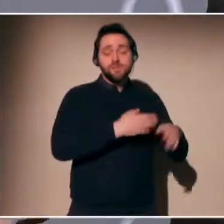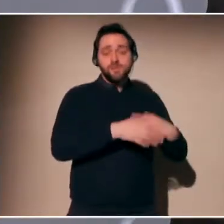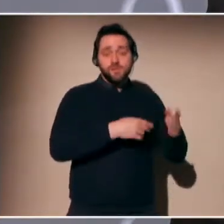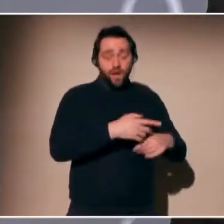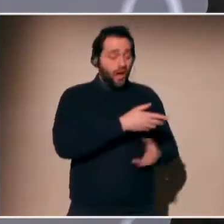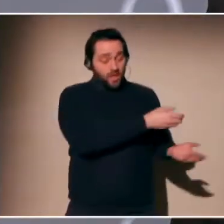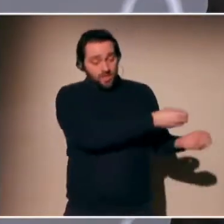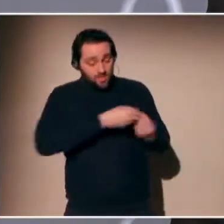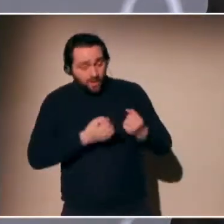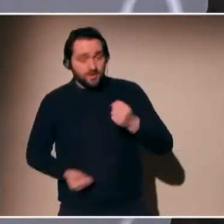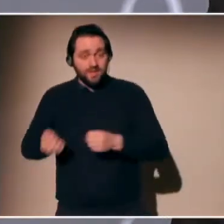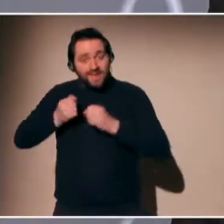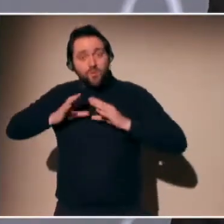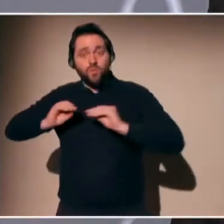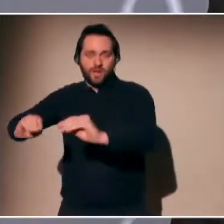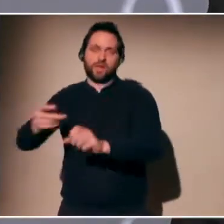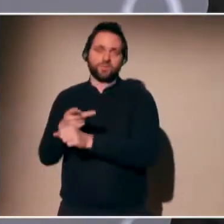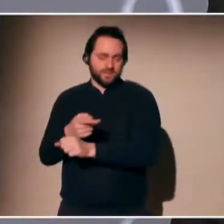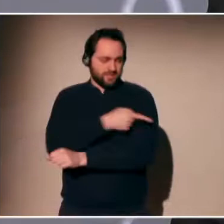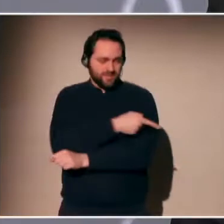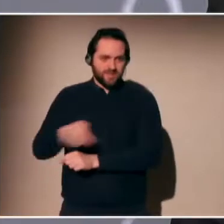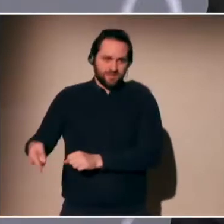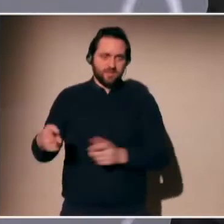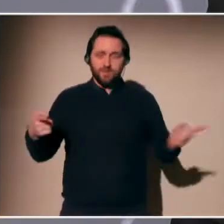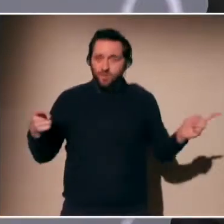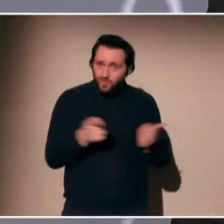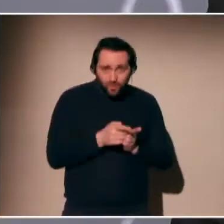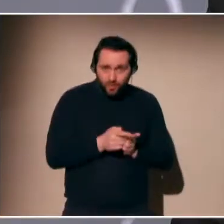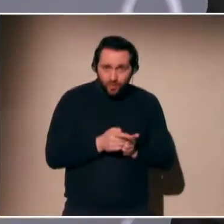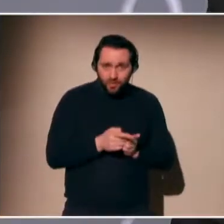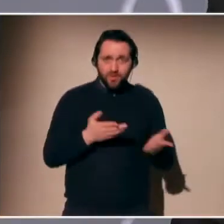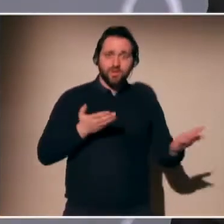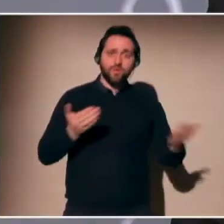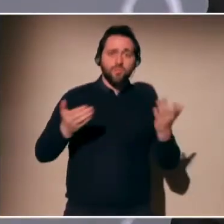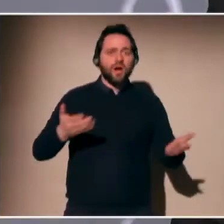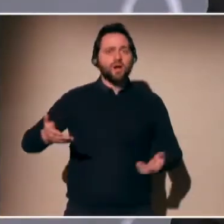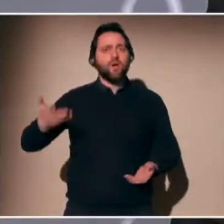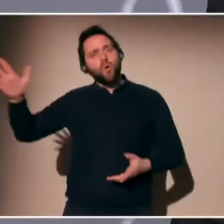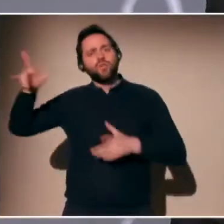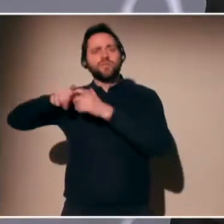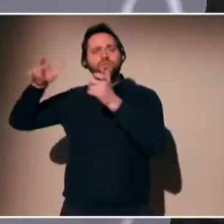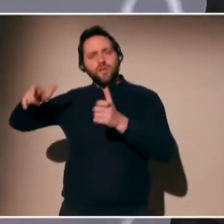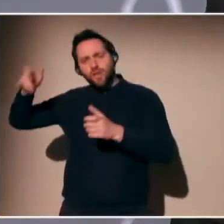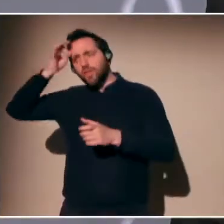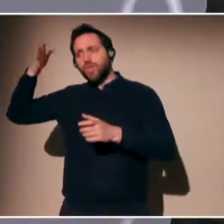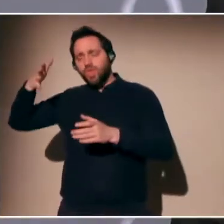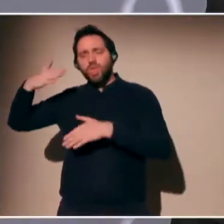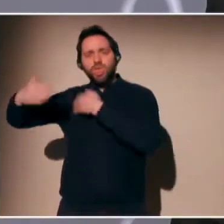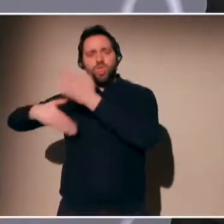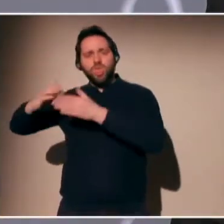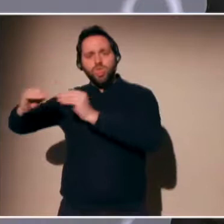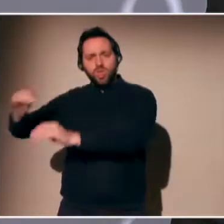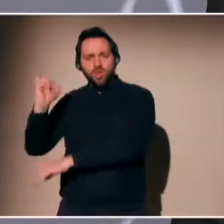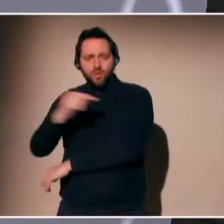from research to the development of objects and tools. And now these